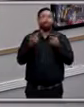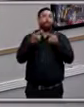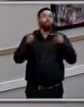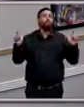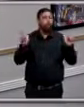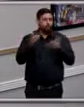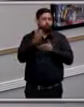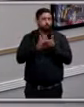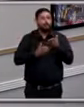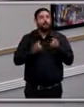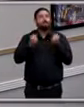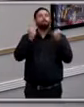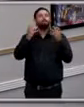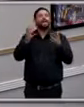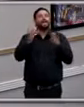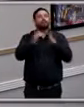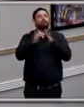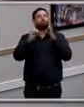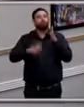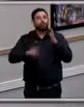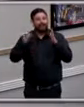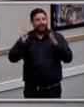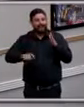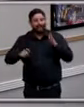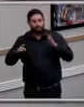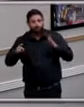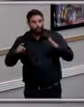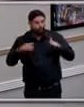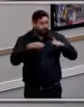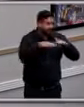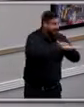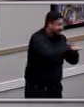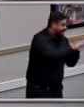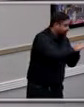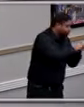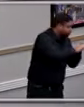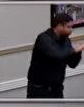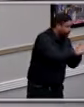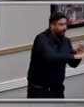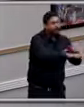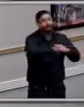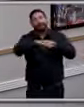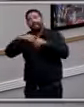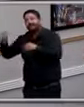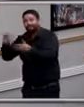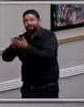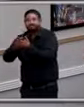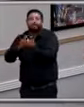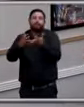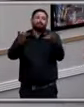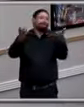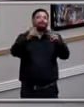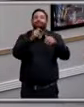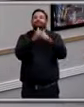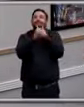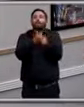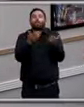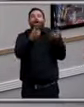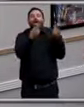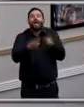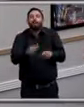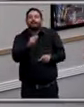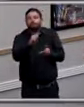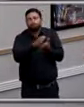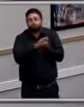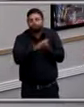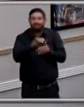to transition in and out of this remote environment based on what may be occurring at the campus. So yes,